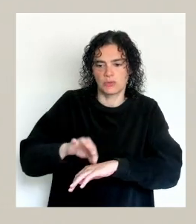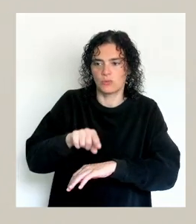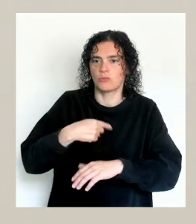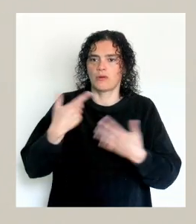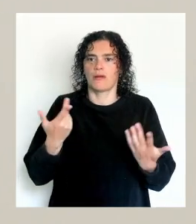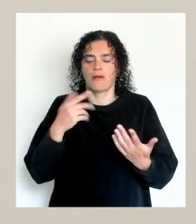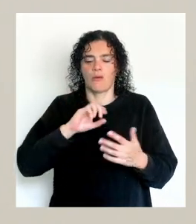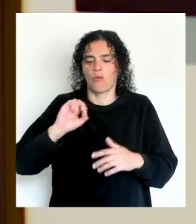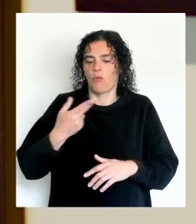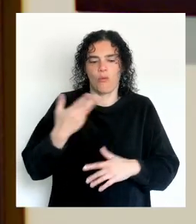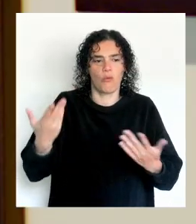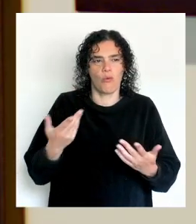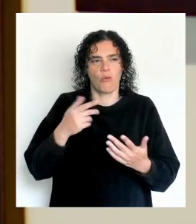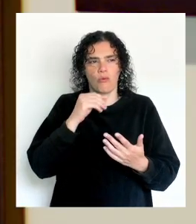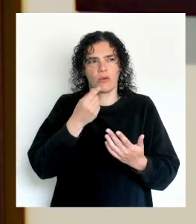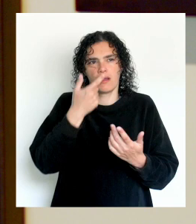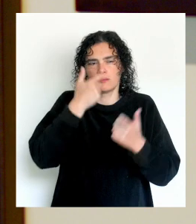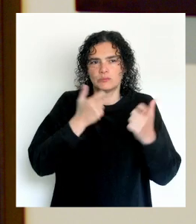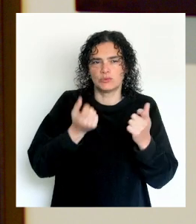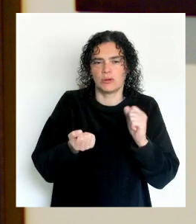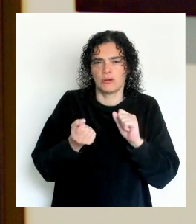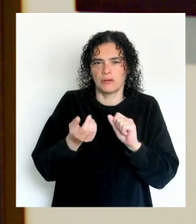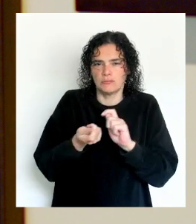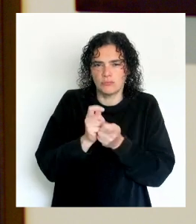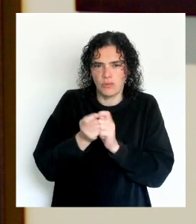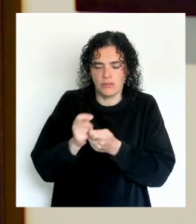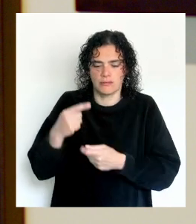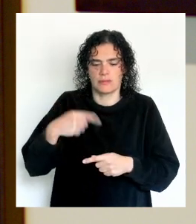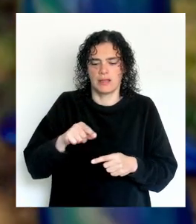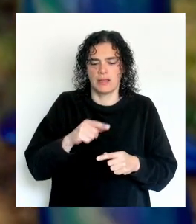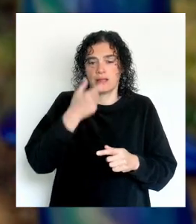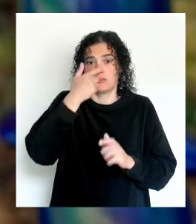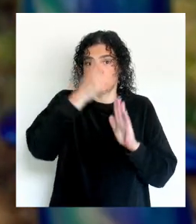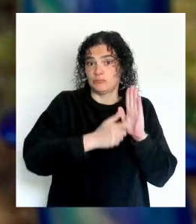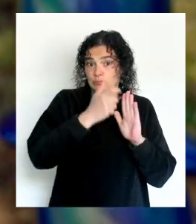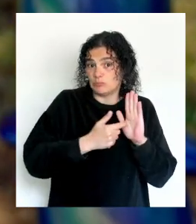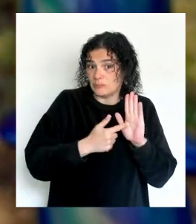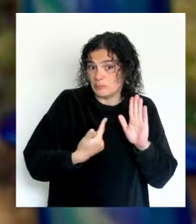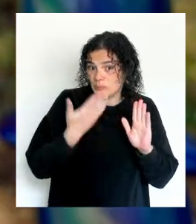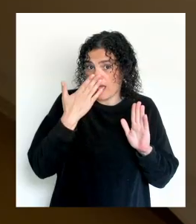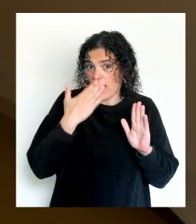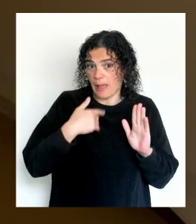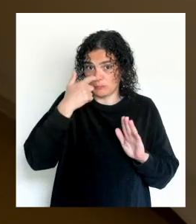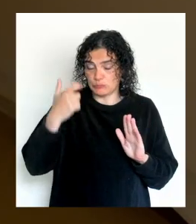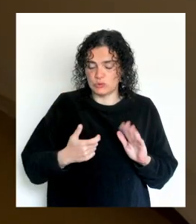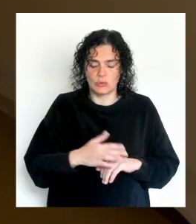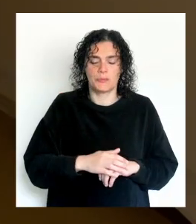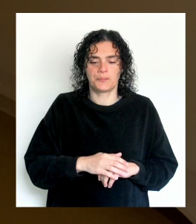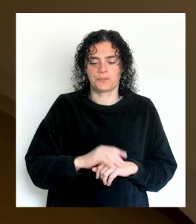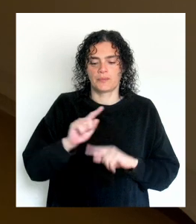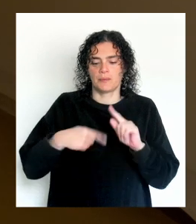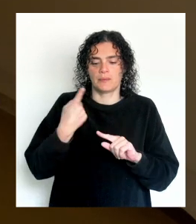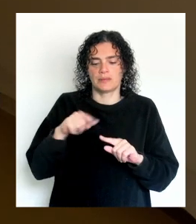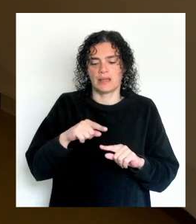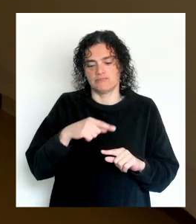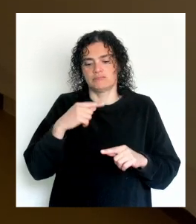scapes or anthropomorphic characters, so mushrooms as a kind of people. Then we